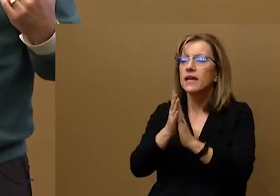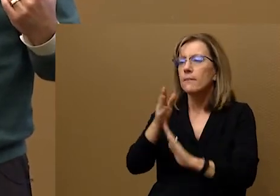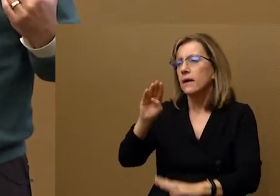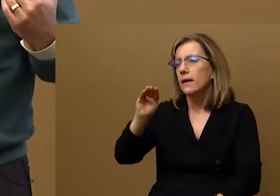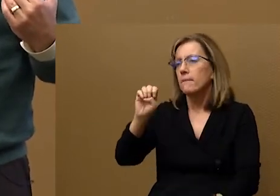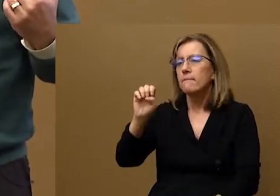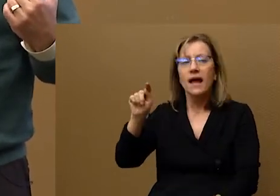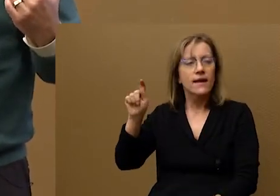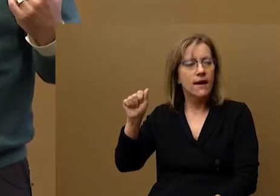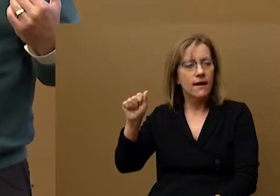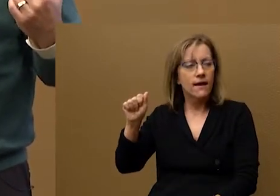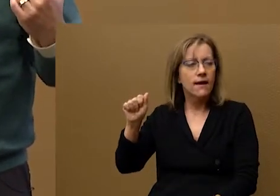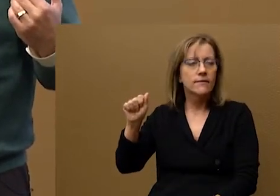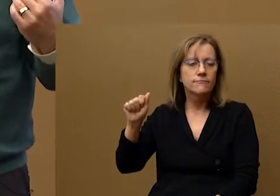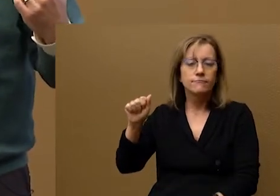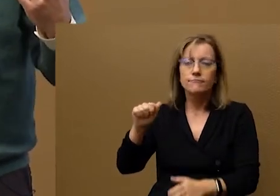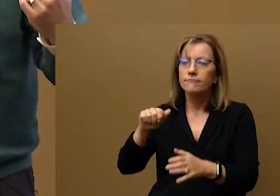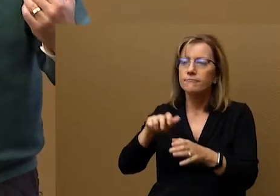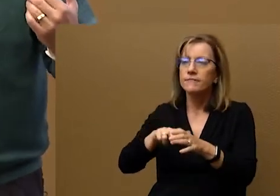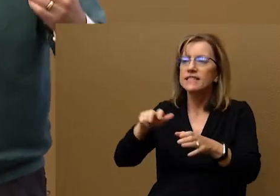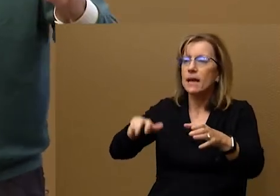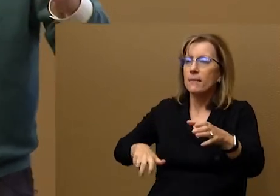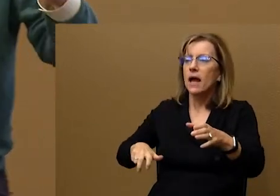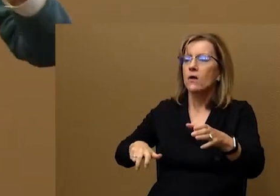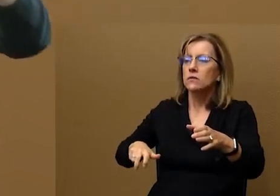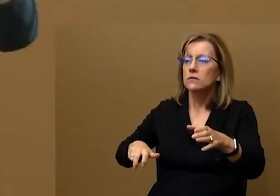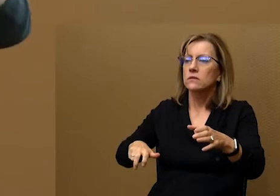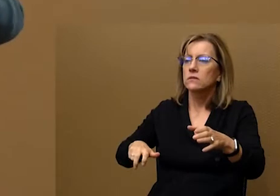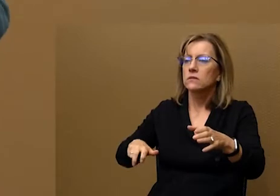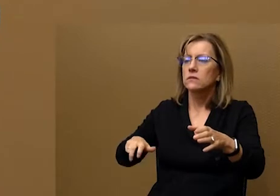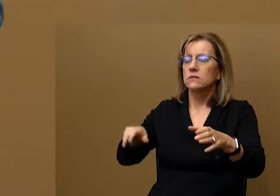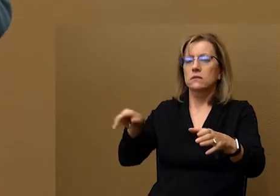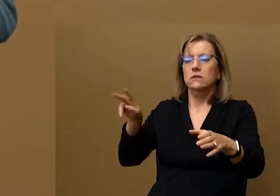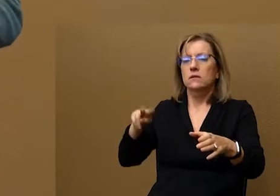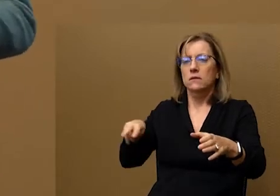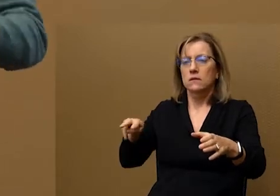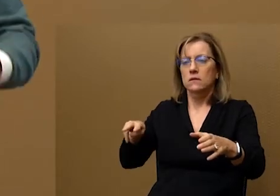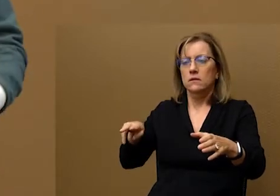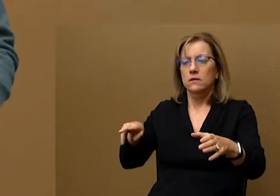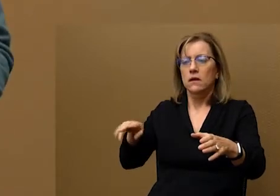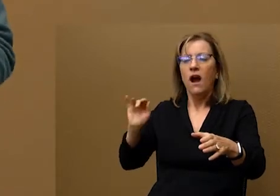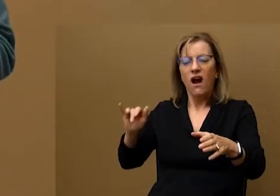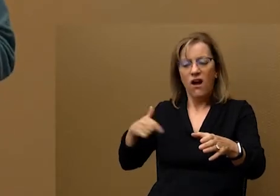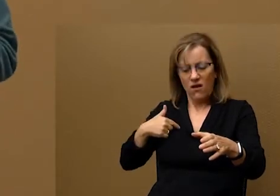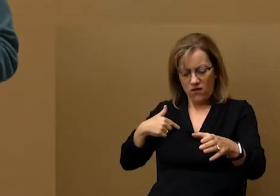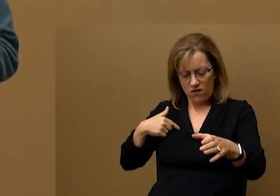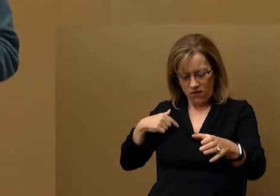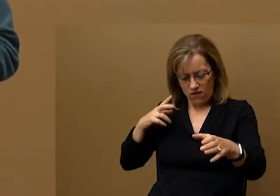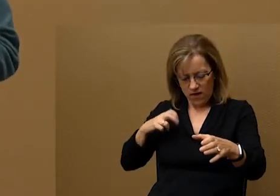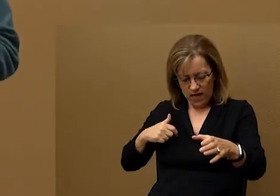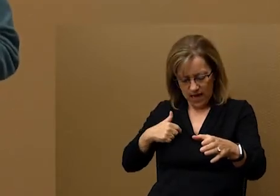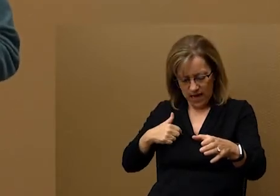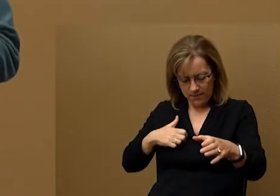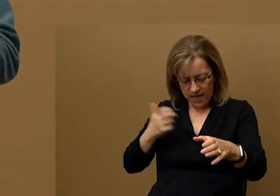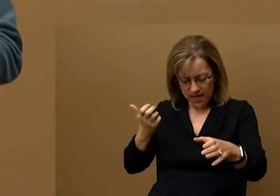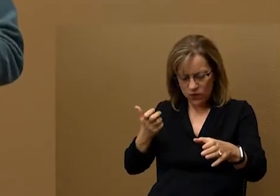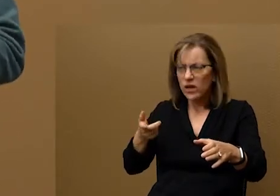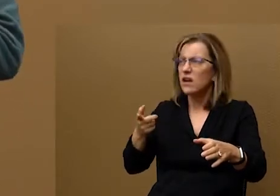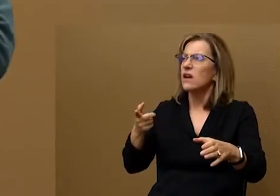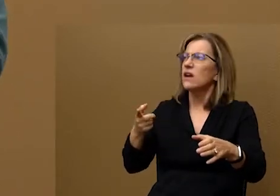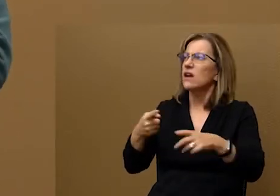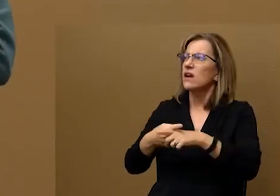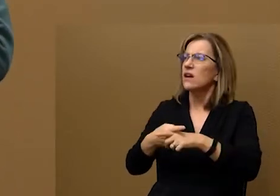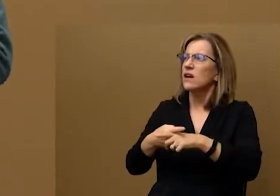become meta, M-E-T-A. Like you step back and, oh, I'm angry.